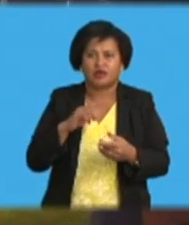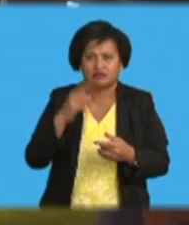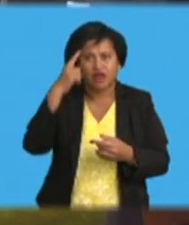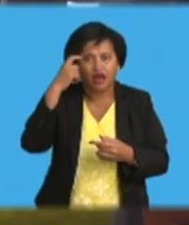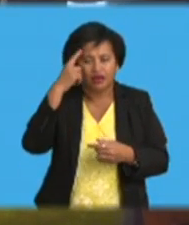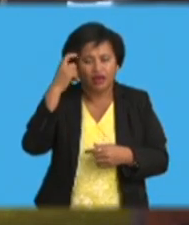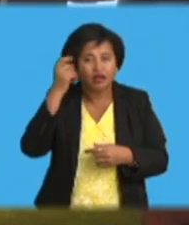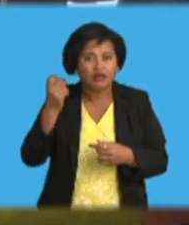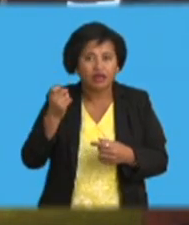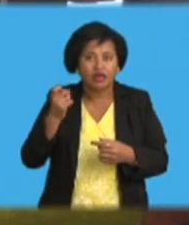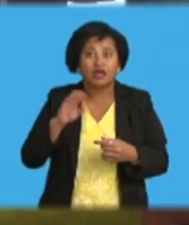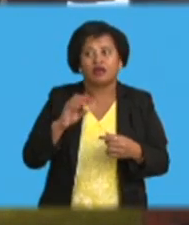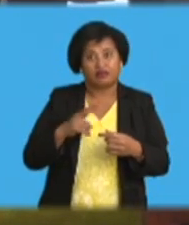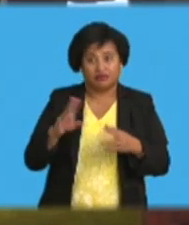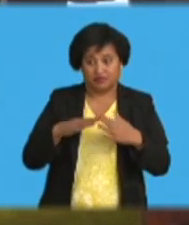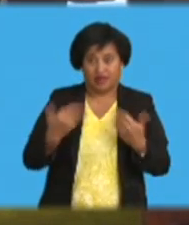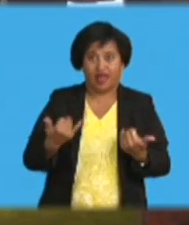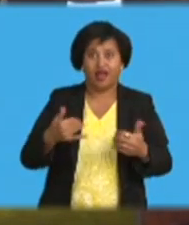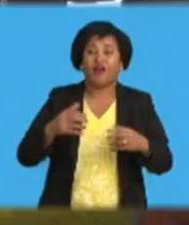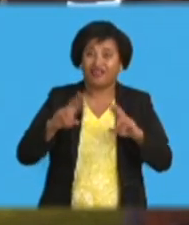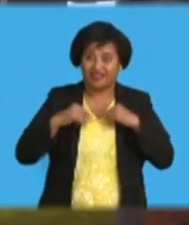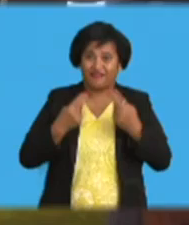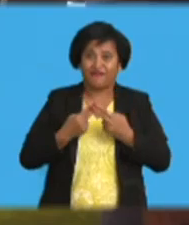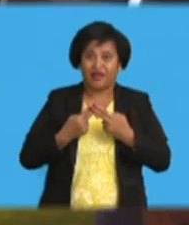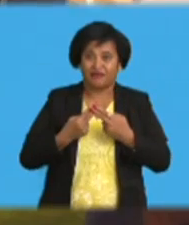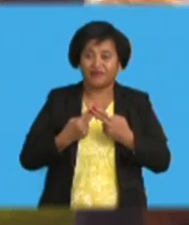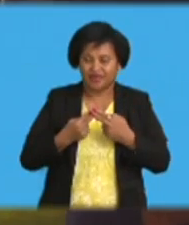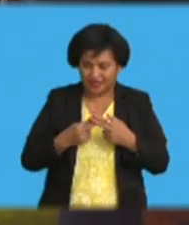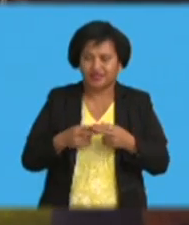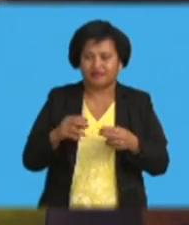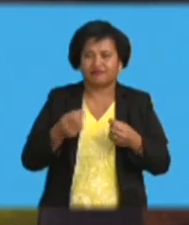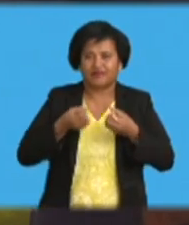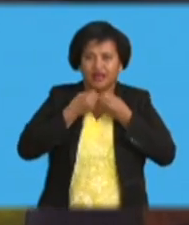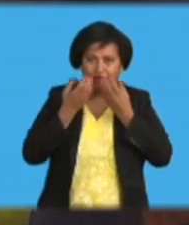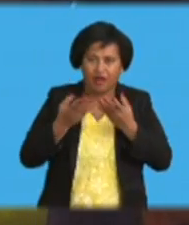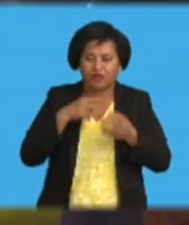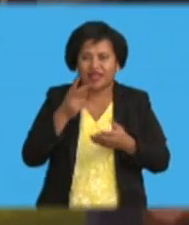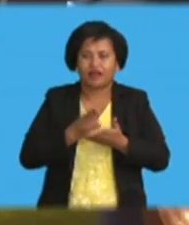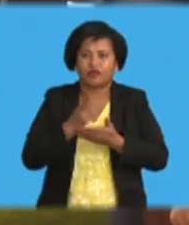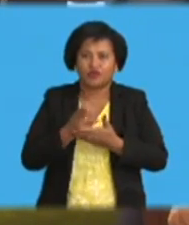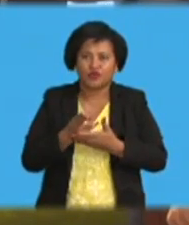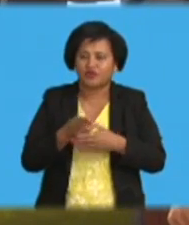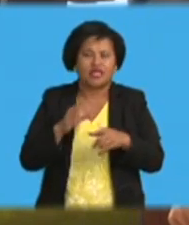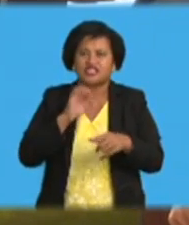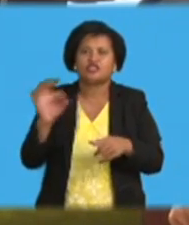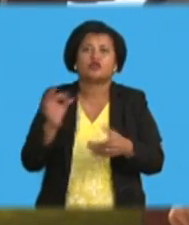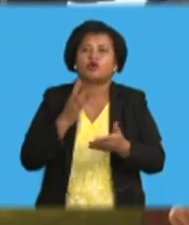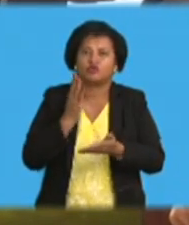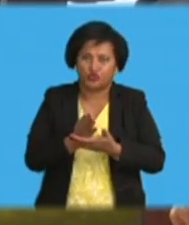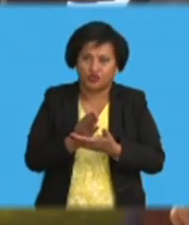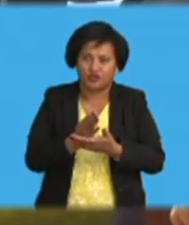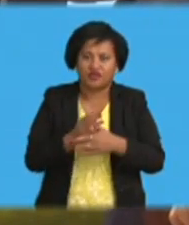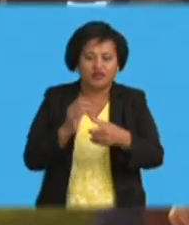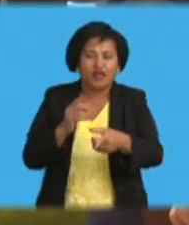grieving family has since corrected the record. They've said that none of these allegations are true, and that sadly the young man contracted a very serious illness